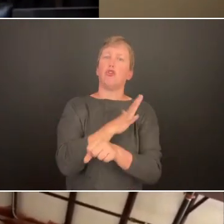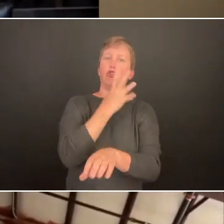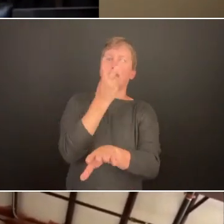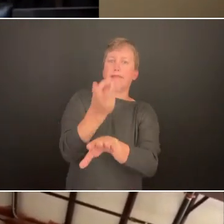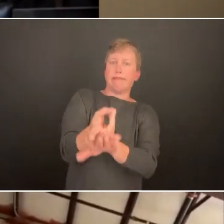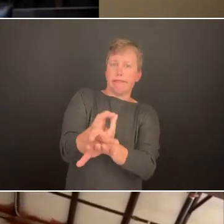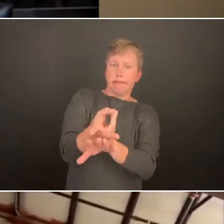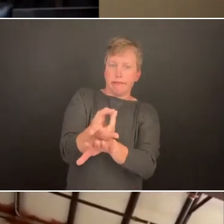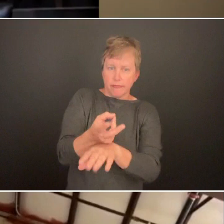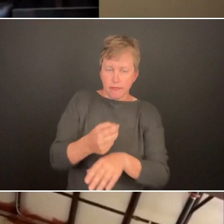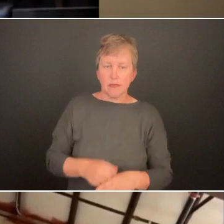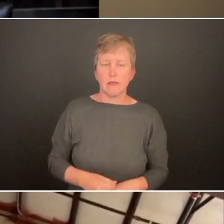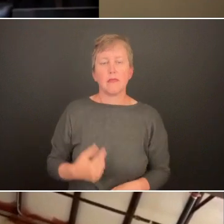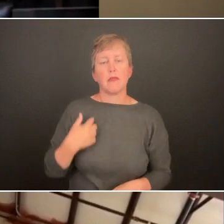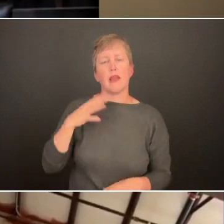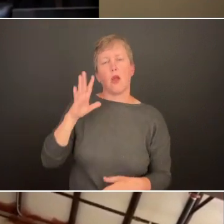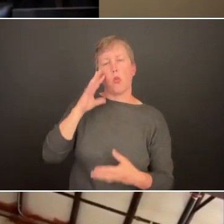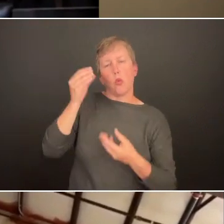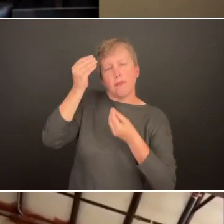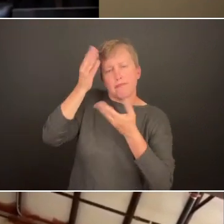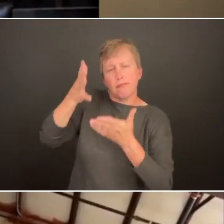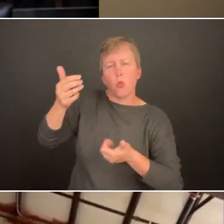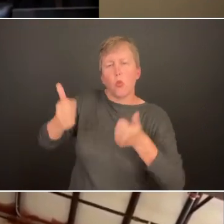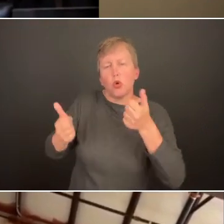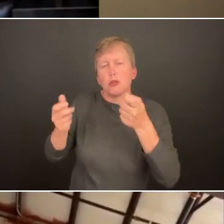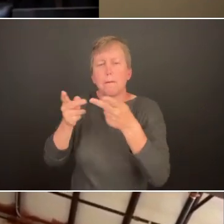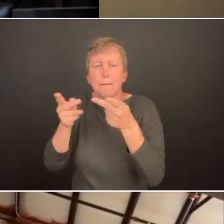how positioning is for me.